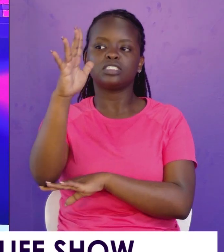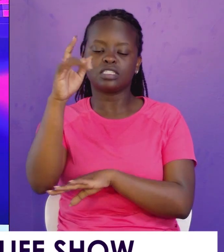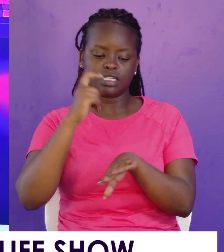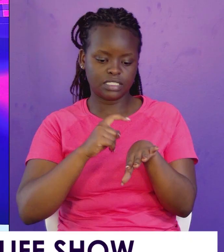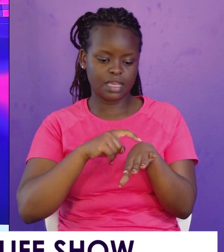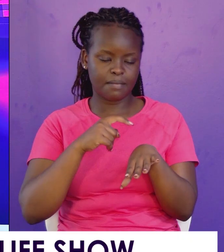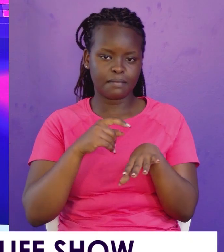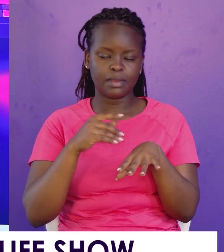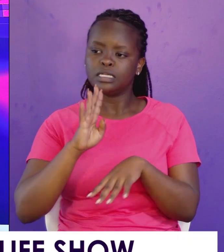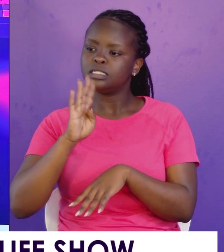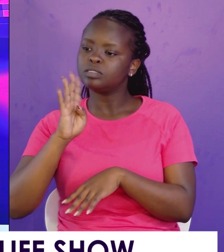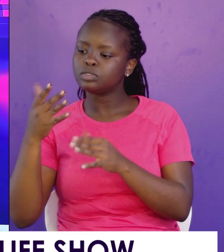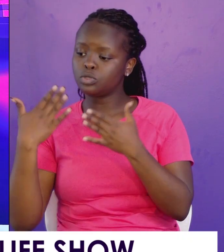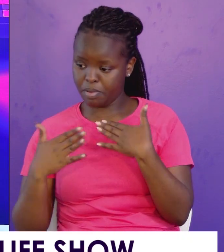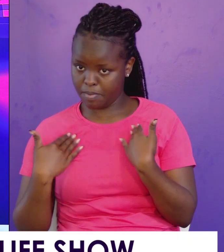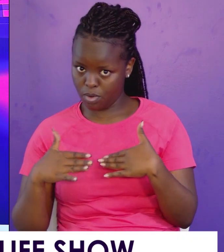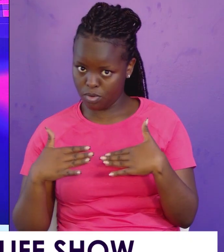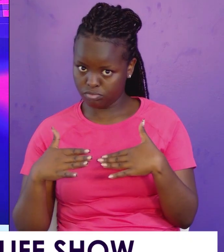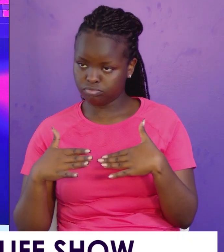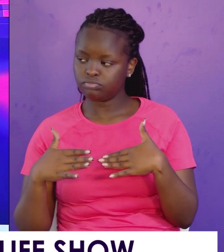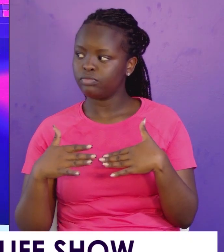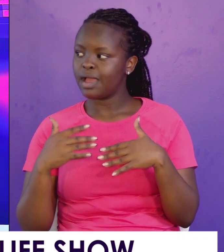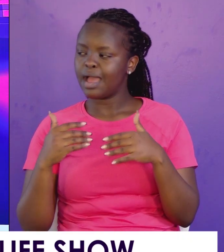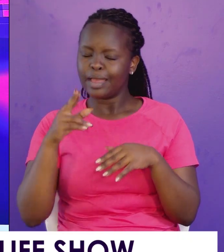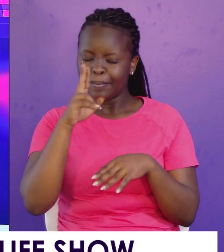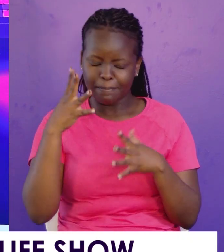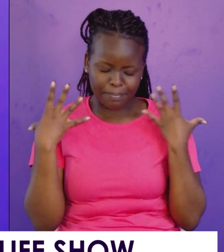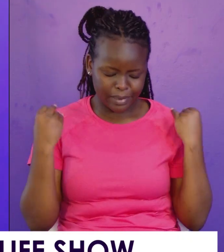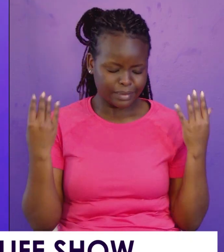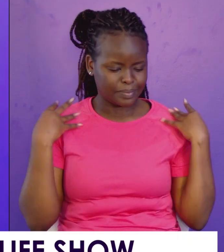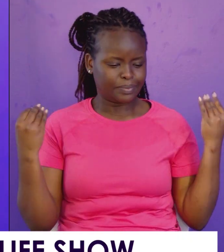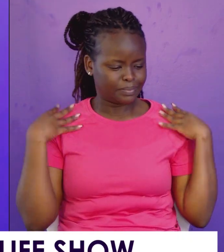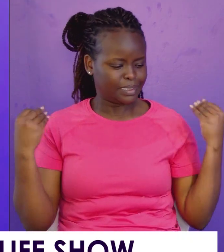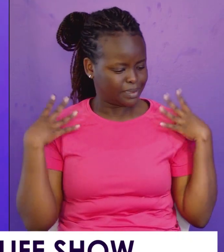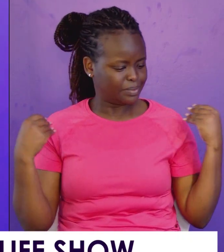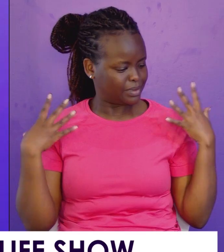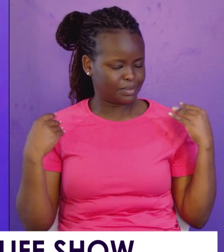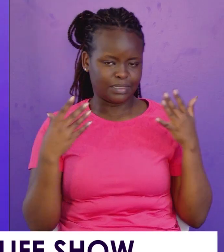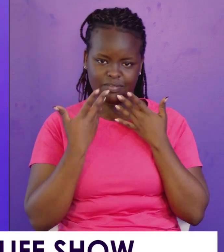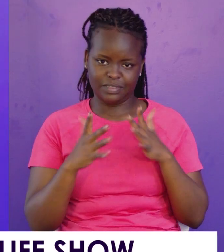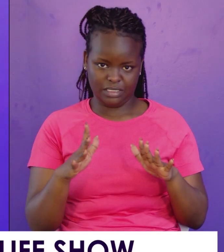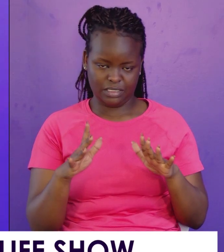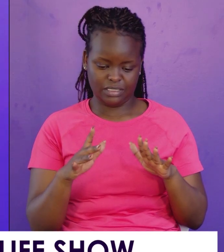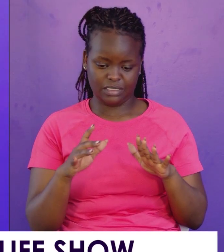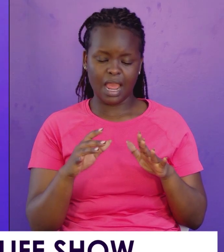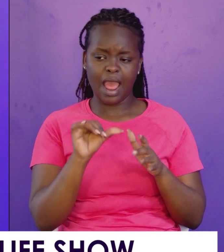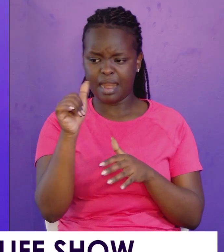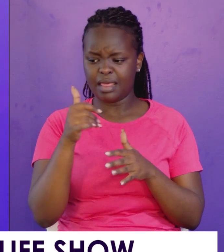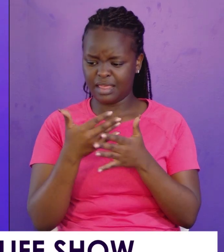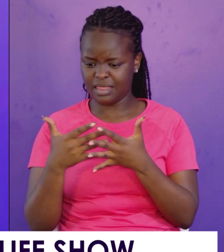of time to build himself to come in. That brings another angle of practicing before you speak.